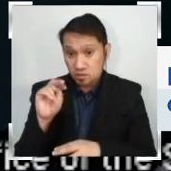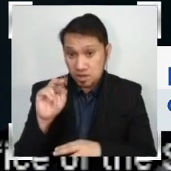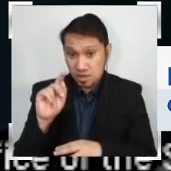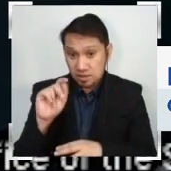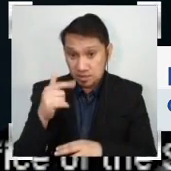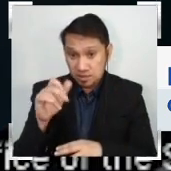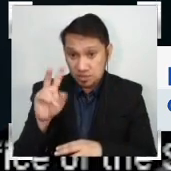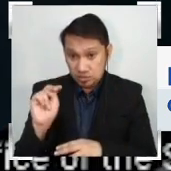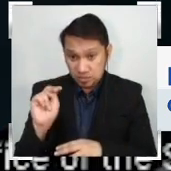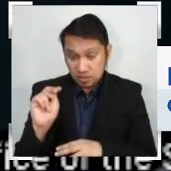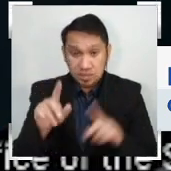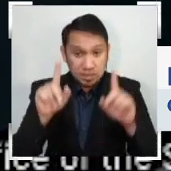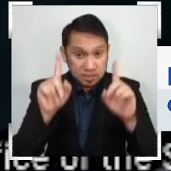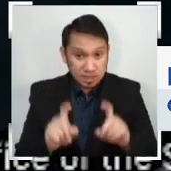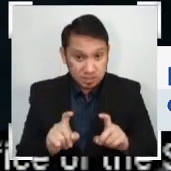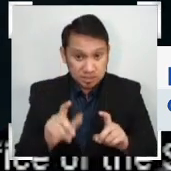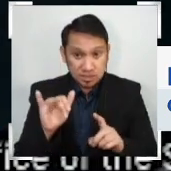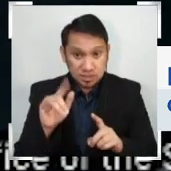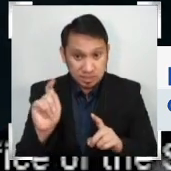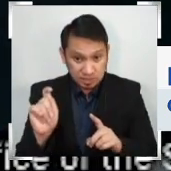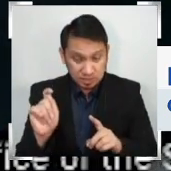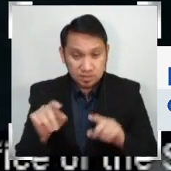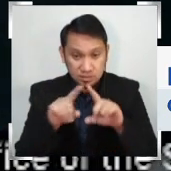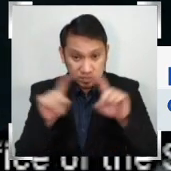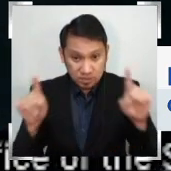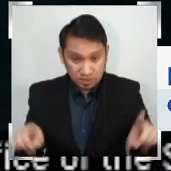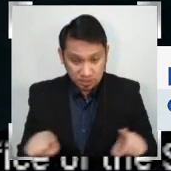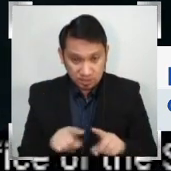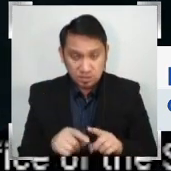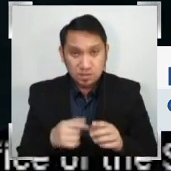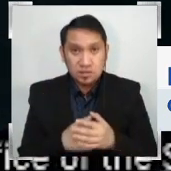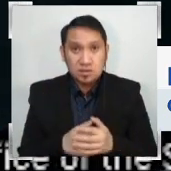be revised to include the home